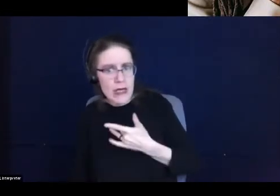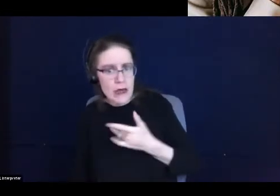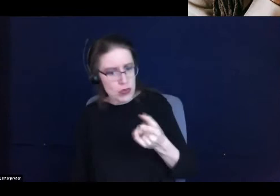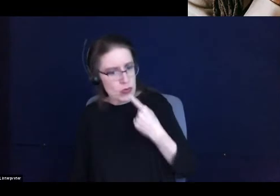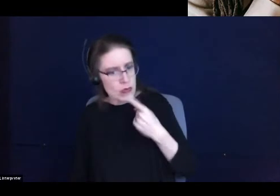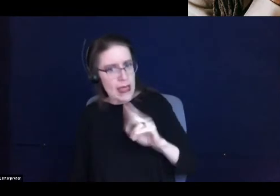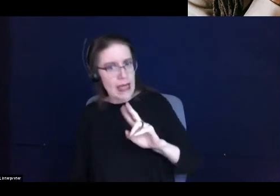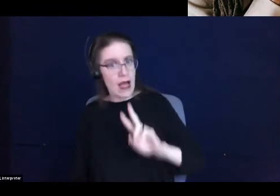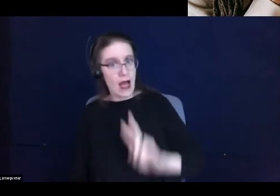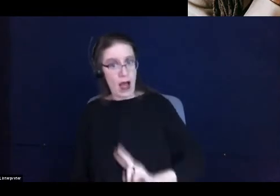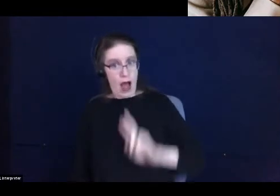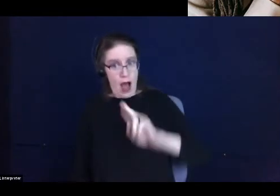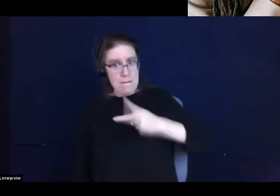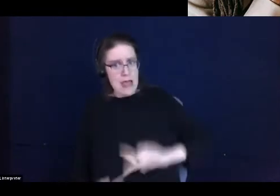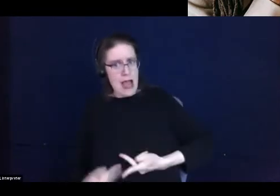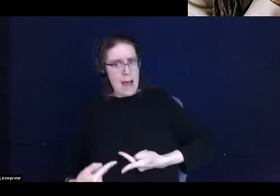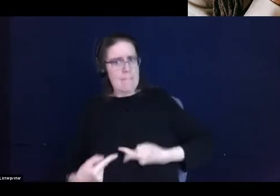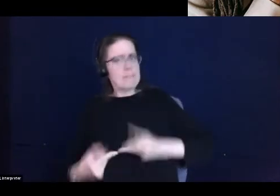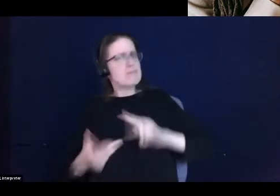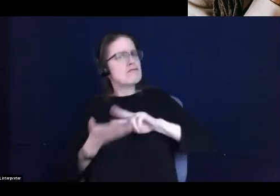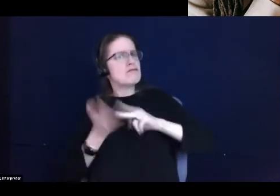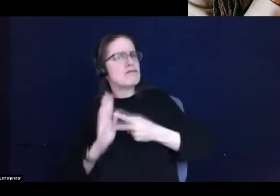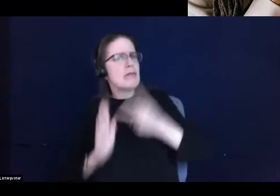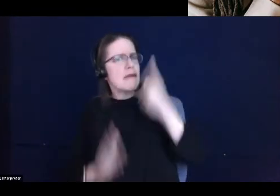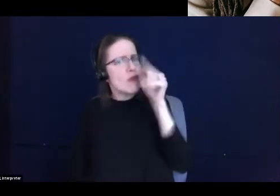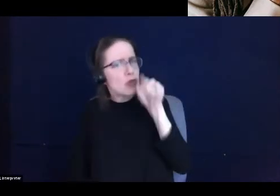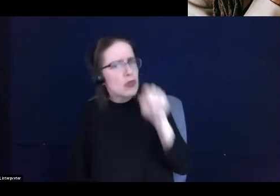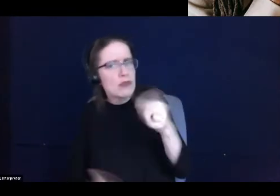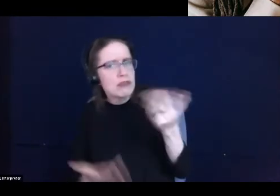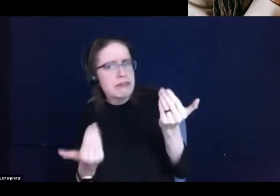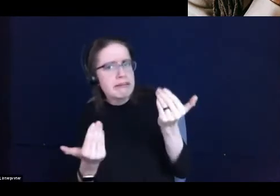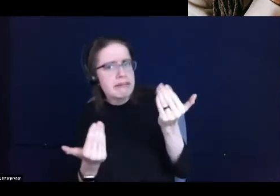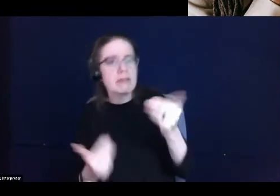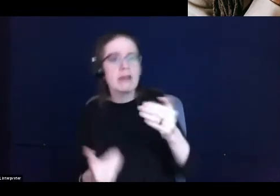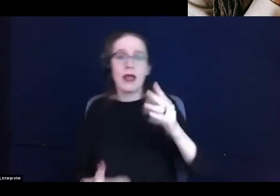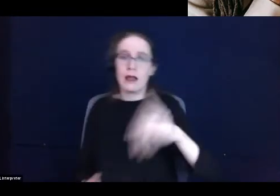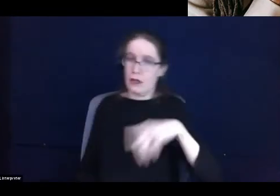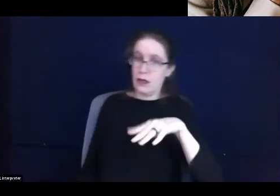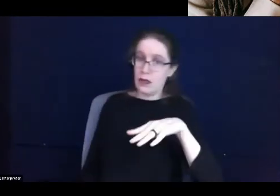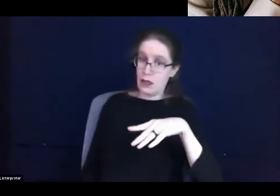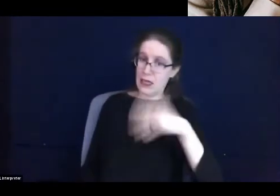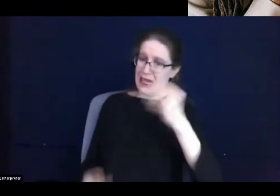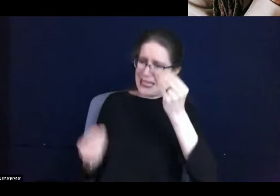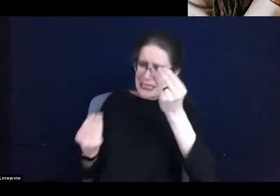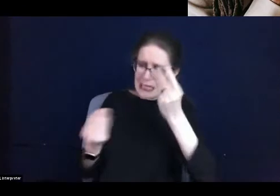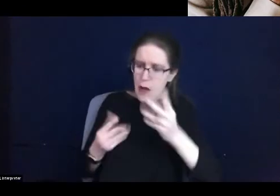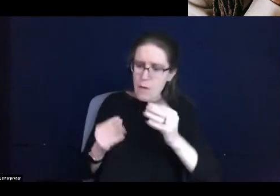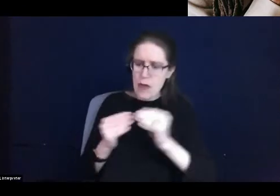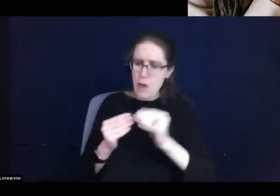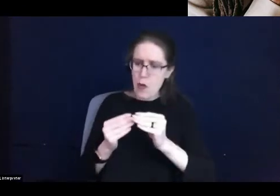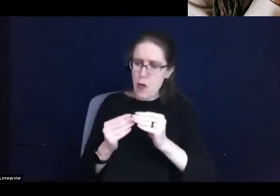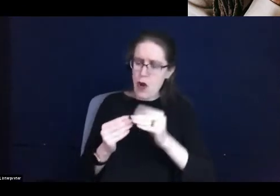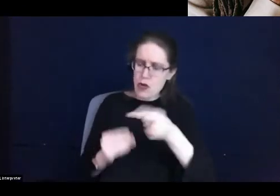upset look like for you? Tell me more about when you said that you felt very confused. Tell me more about